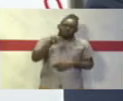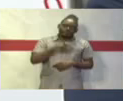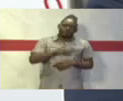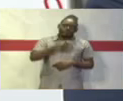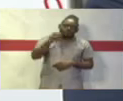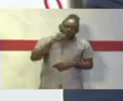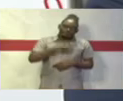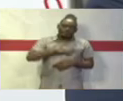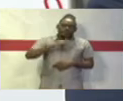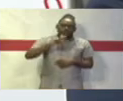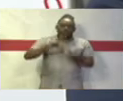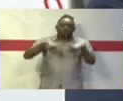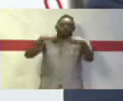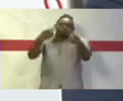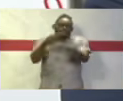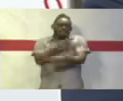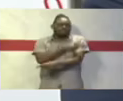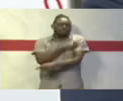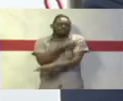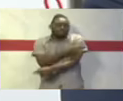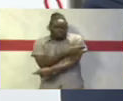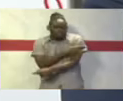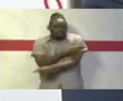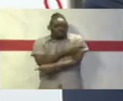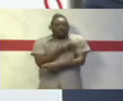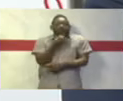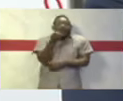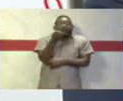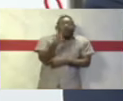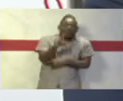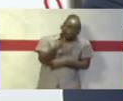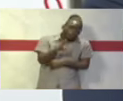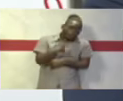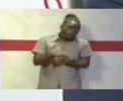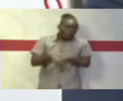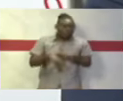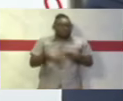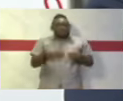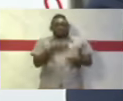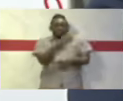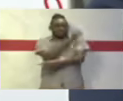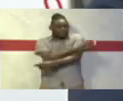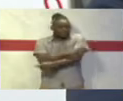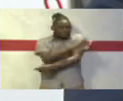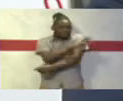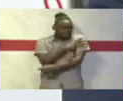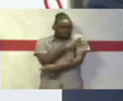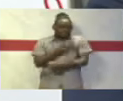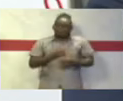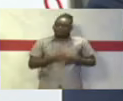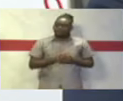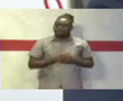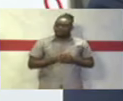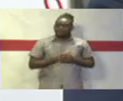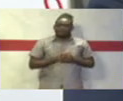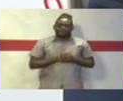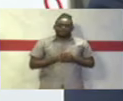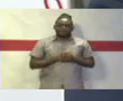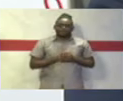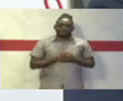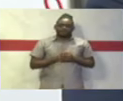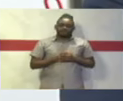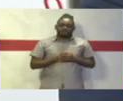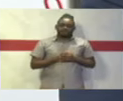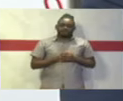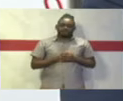receive their pharmaceuticals or their drugs. We place those drugs at health centers that are convenient and close to